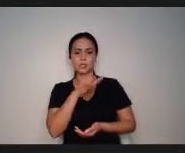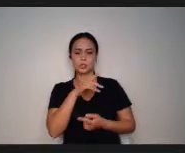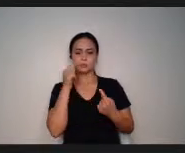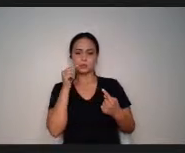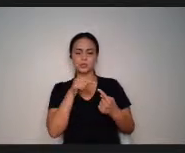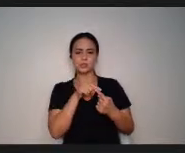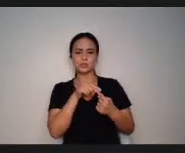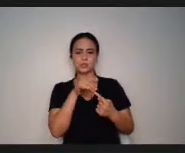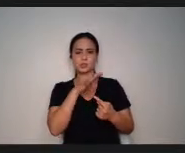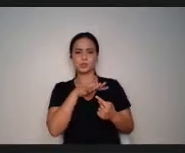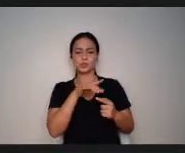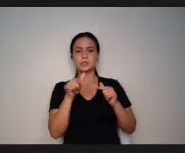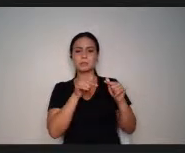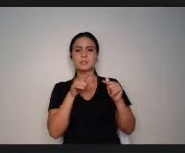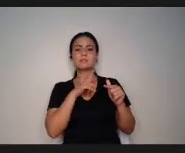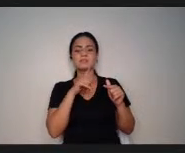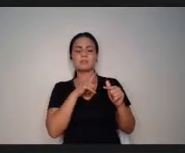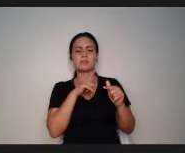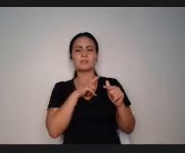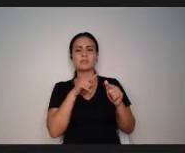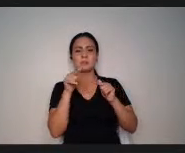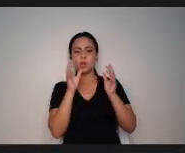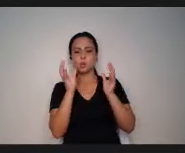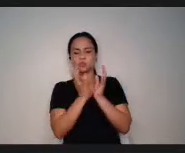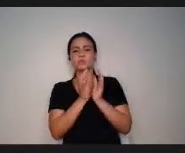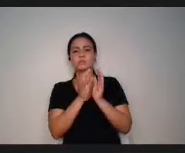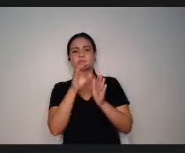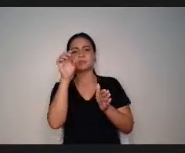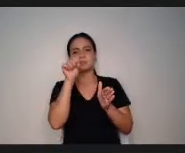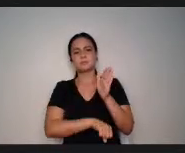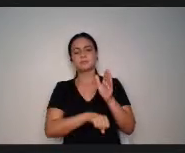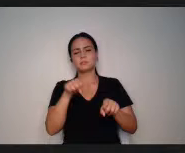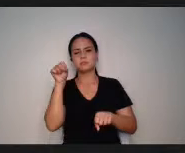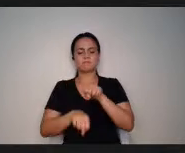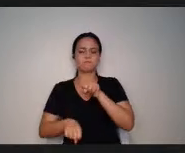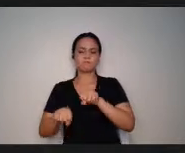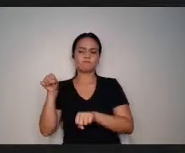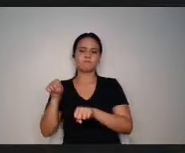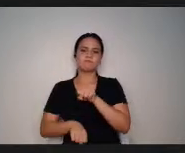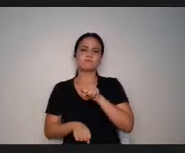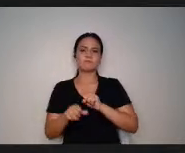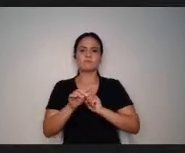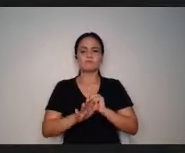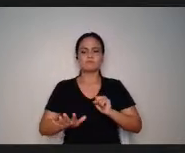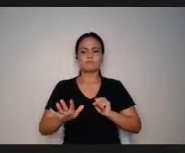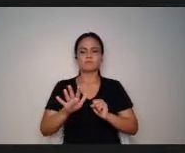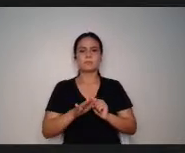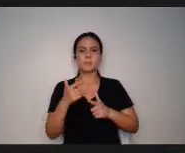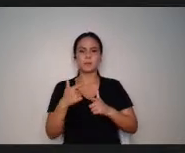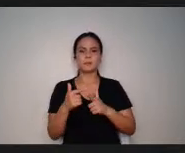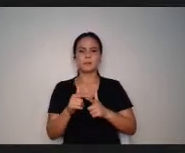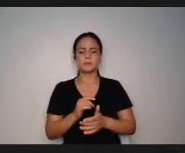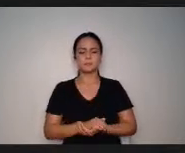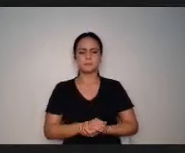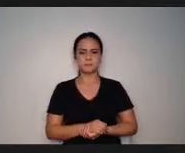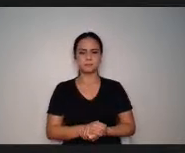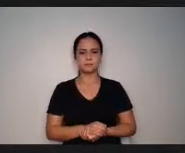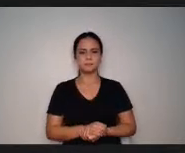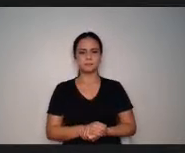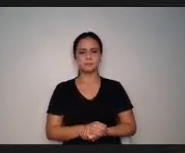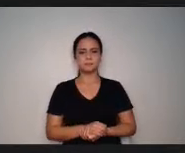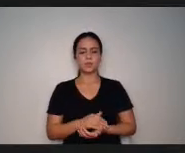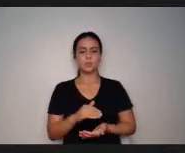eliminated. So how do we do that? And this last part of my presentation really tries to